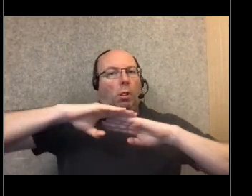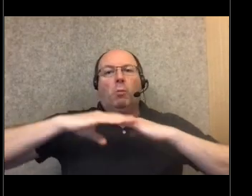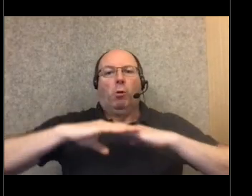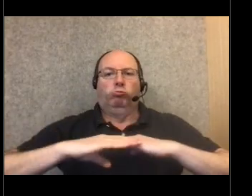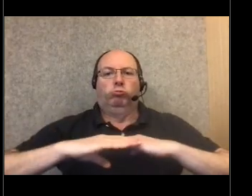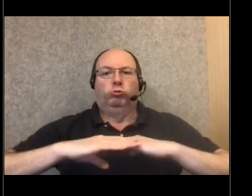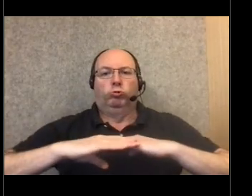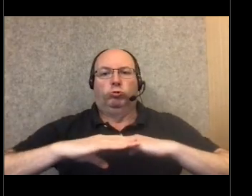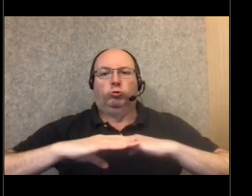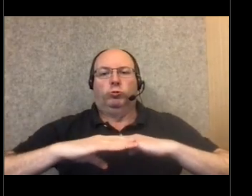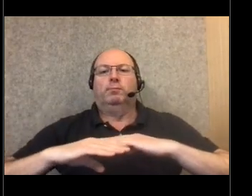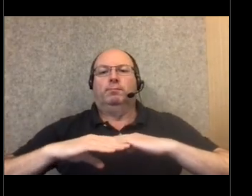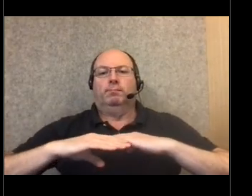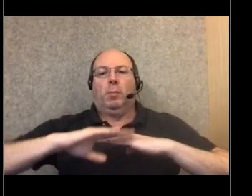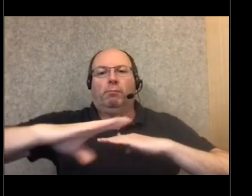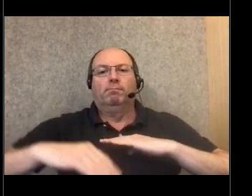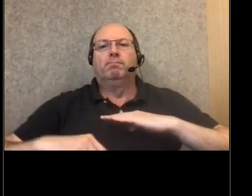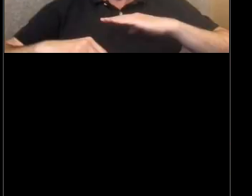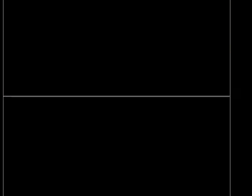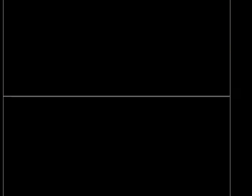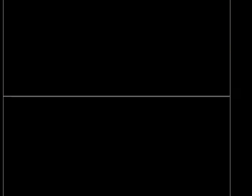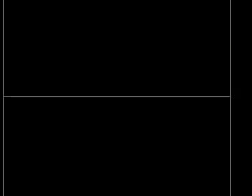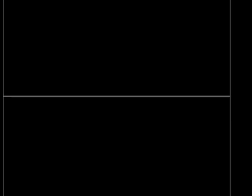and outside of the door,